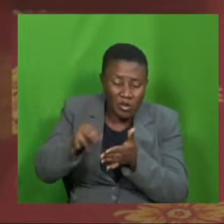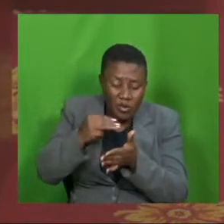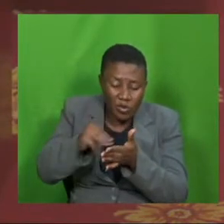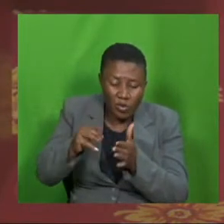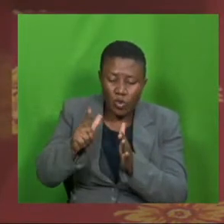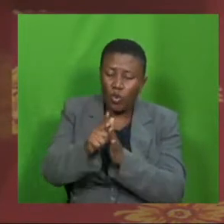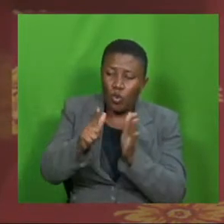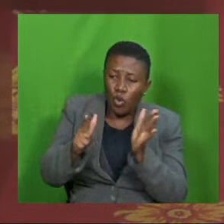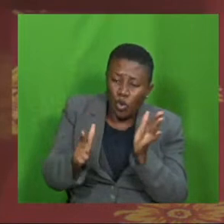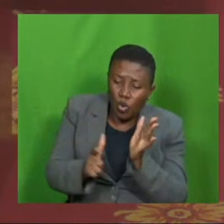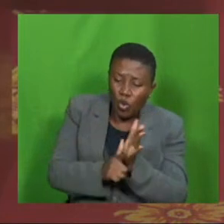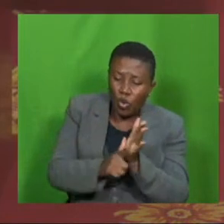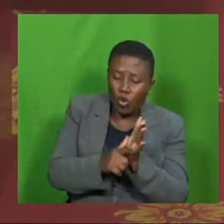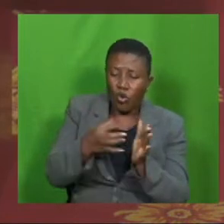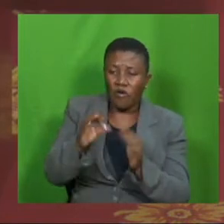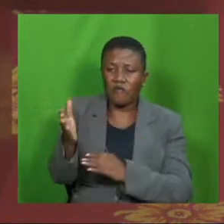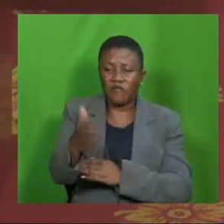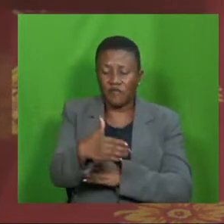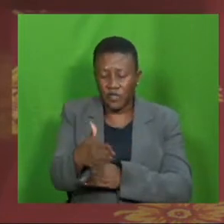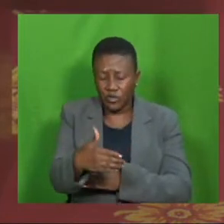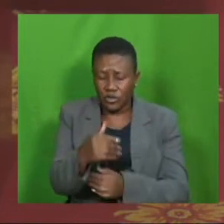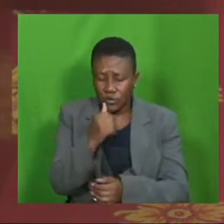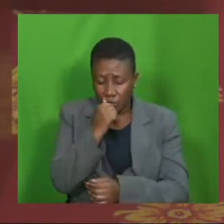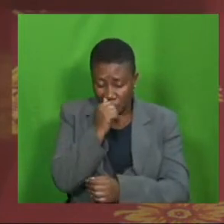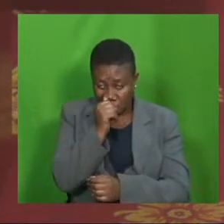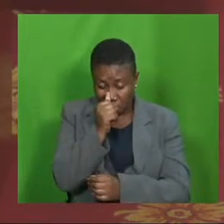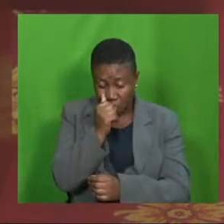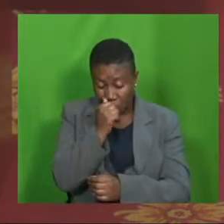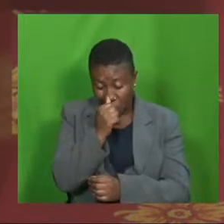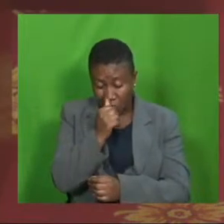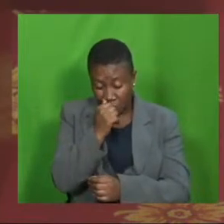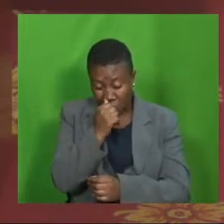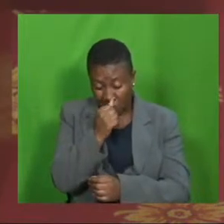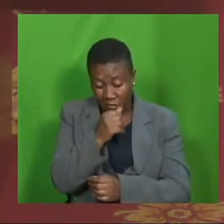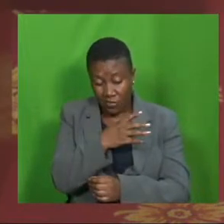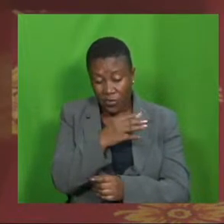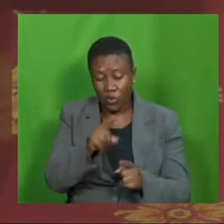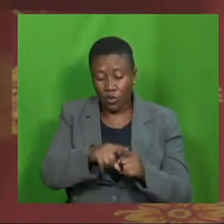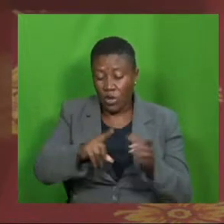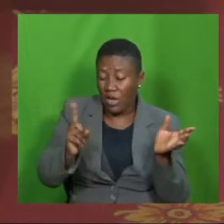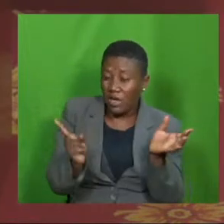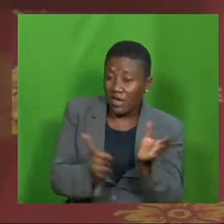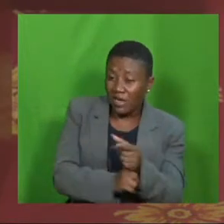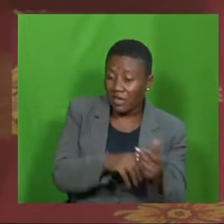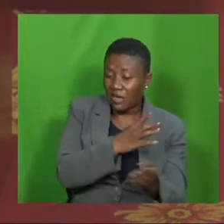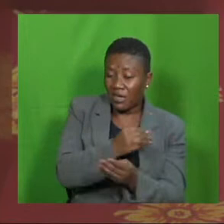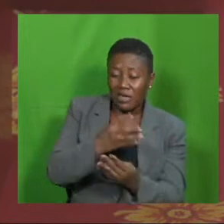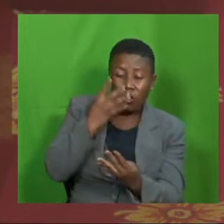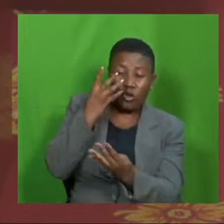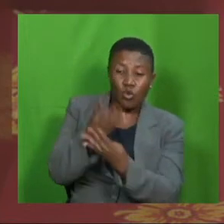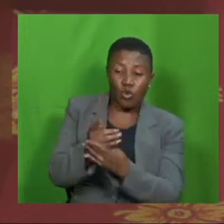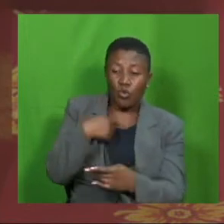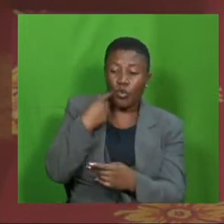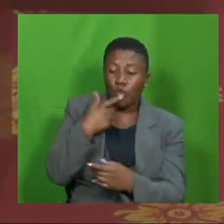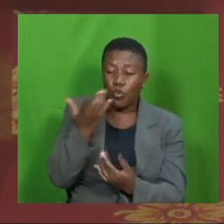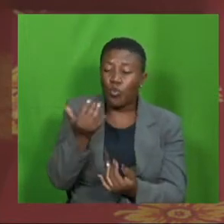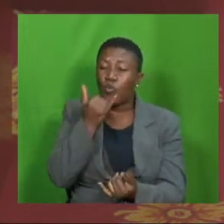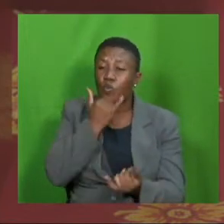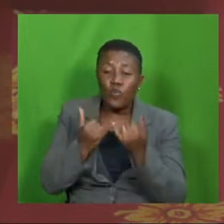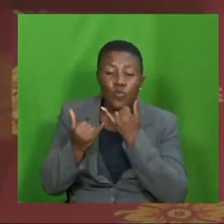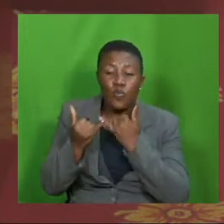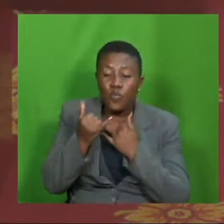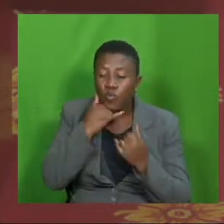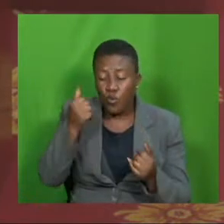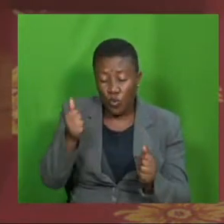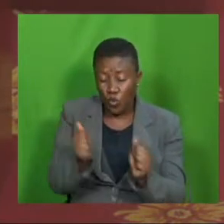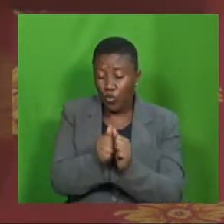of fisheries laws and regulations, arrest and prosecution of offenders for infractions